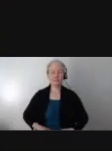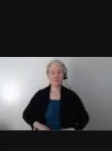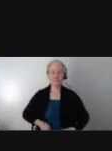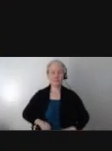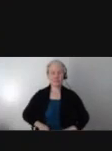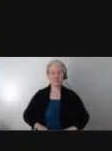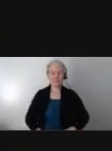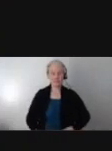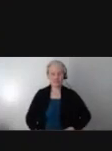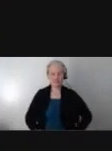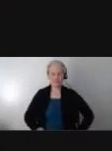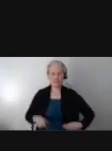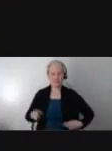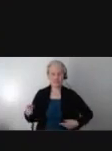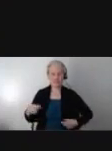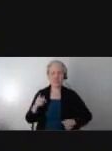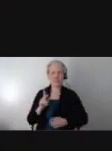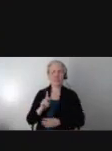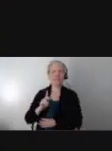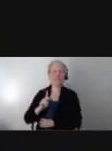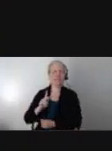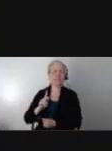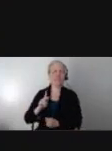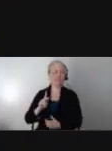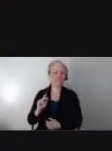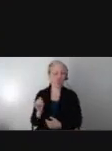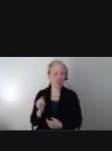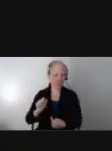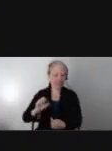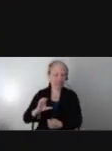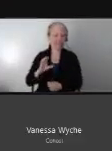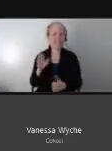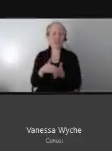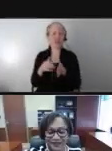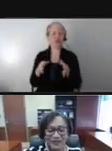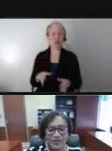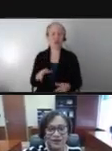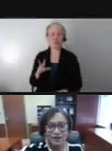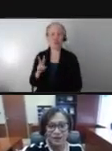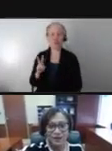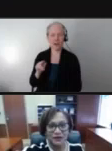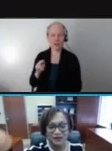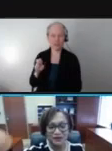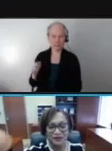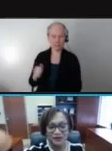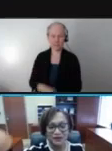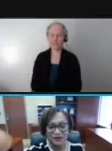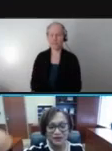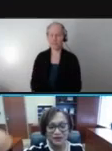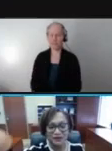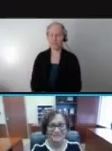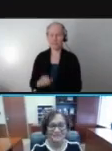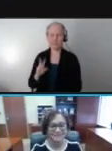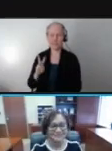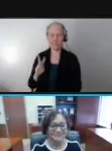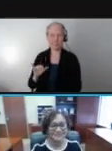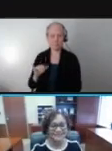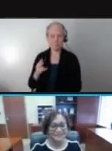JSC Center Director Vanessa Weish. Awesome. Can you hear me okay?